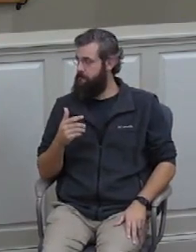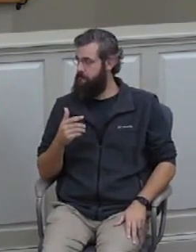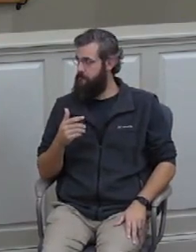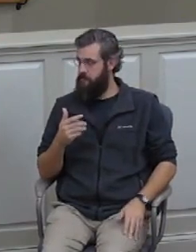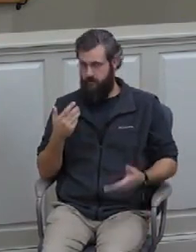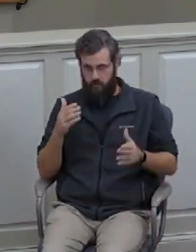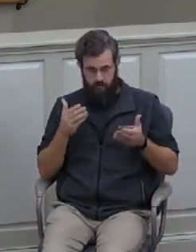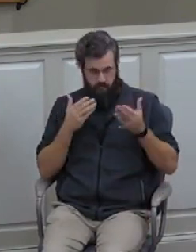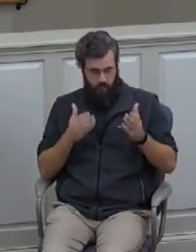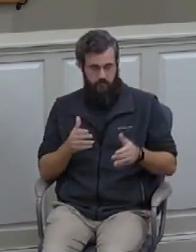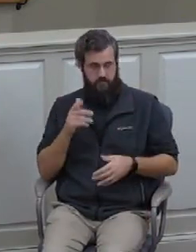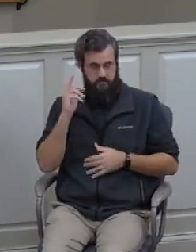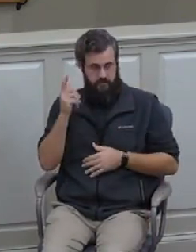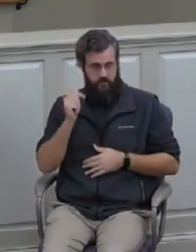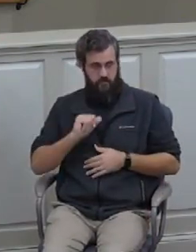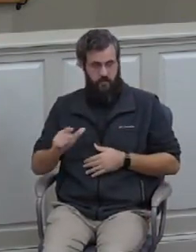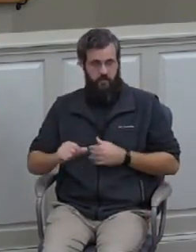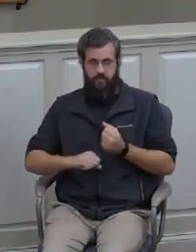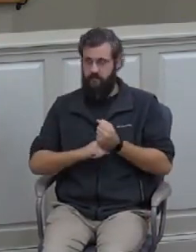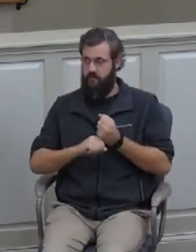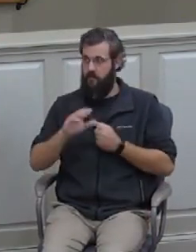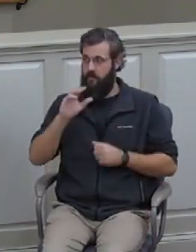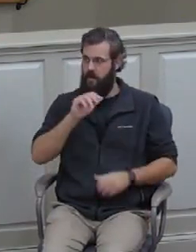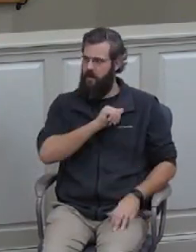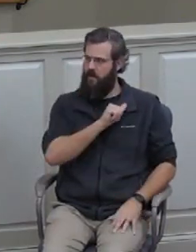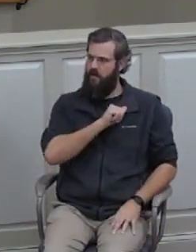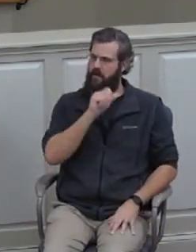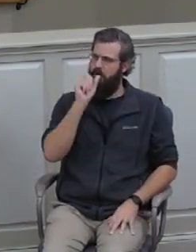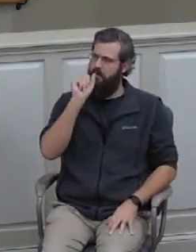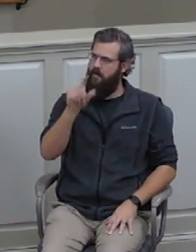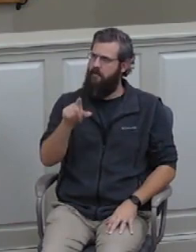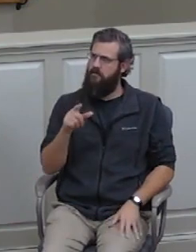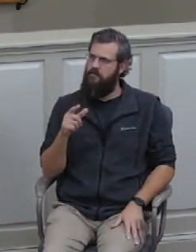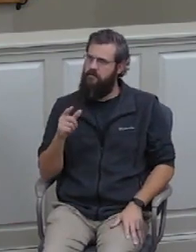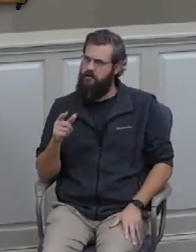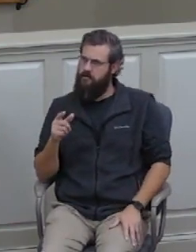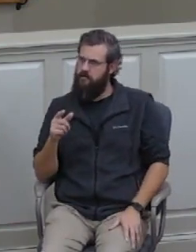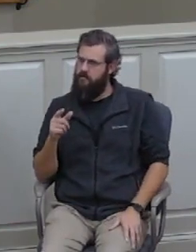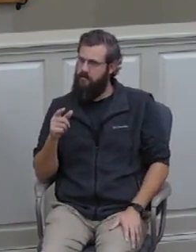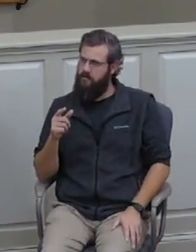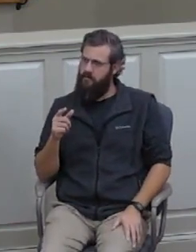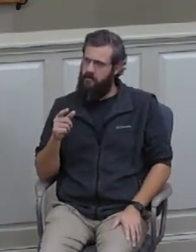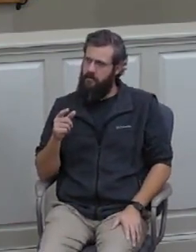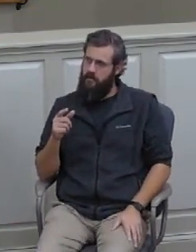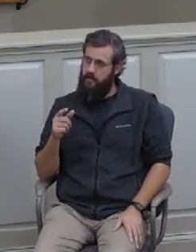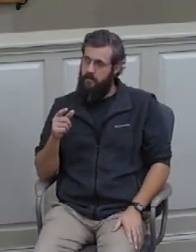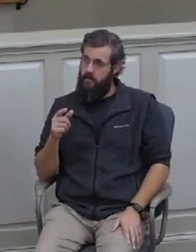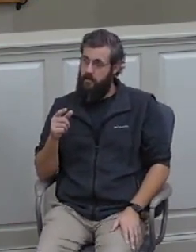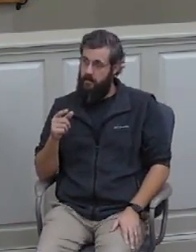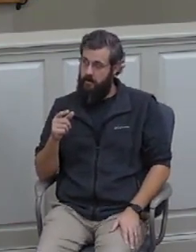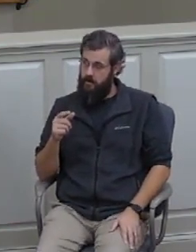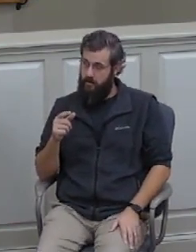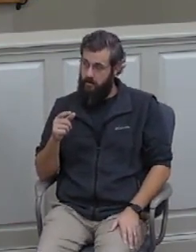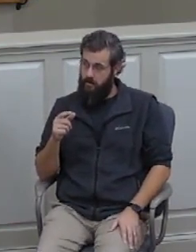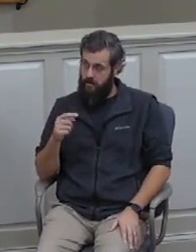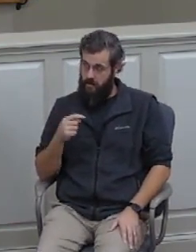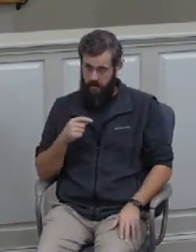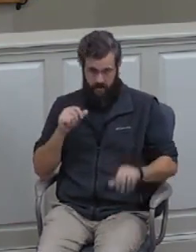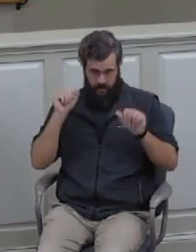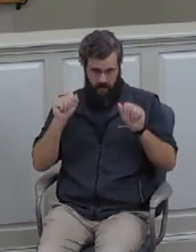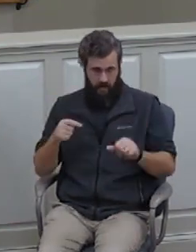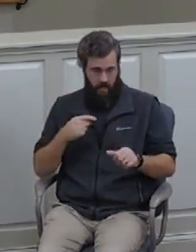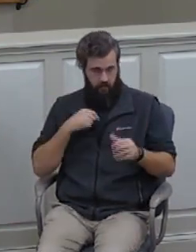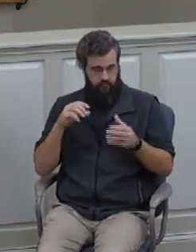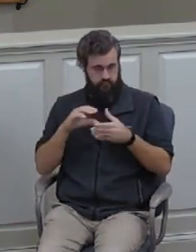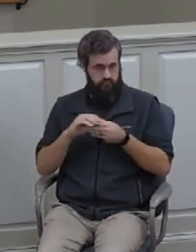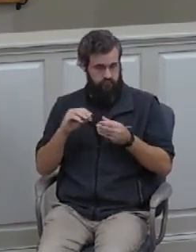Motion's been made and seconded. All in favor of the motion? Question? Yes, sir. Am I going to be allowed to give an update